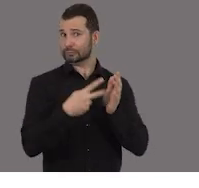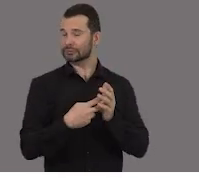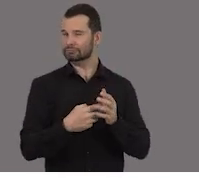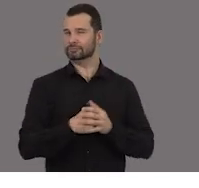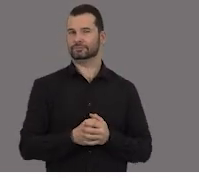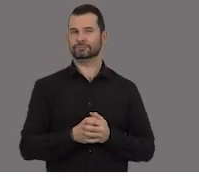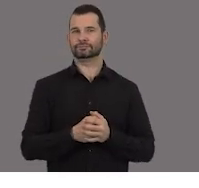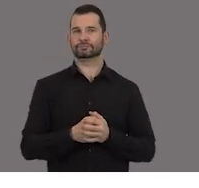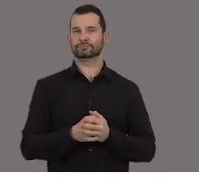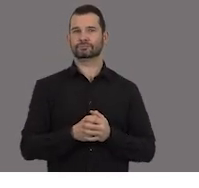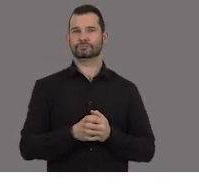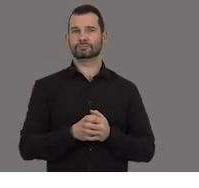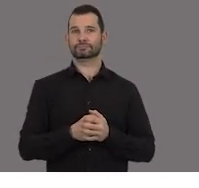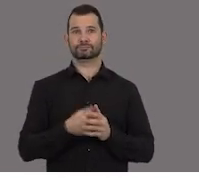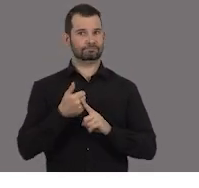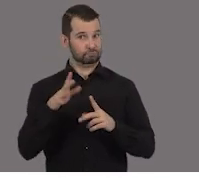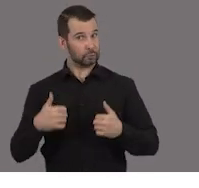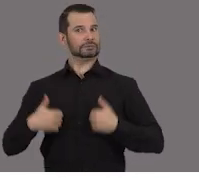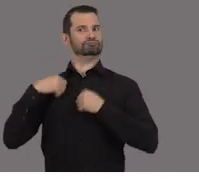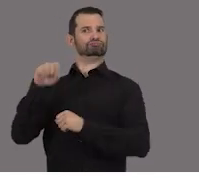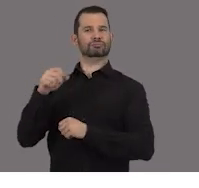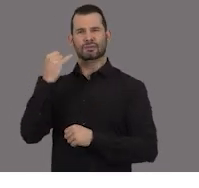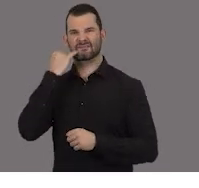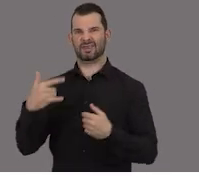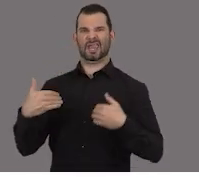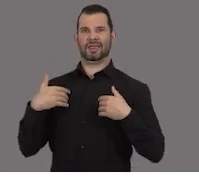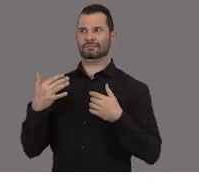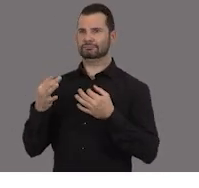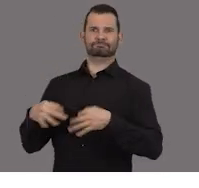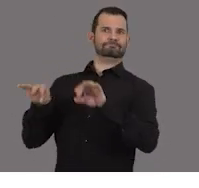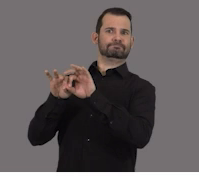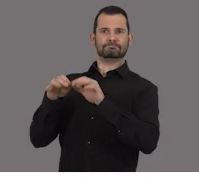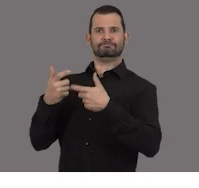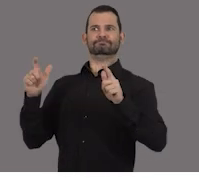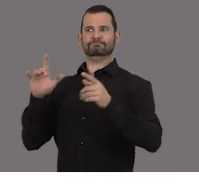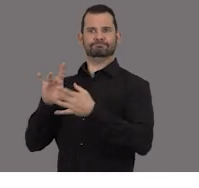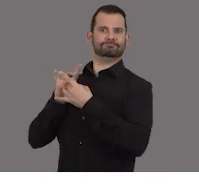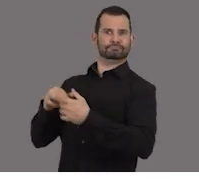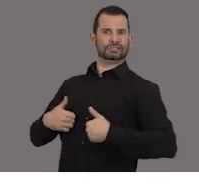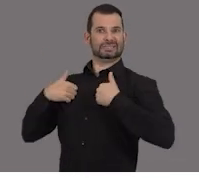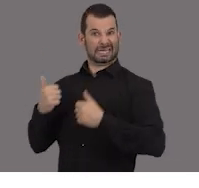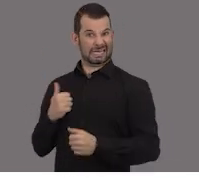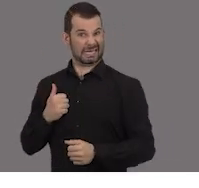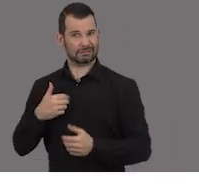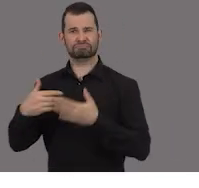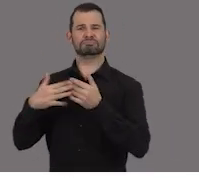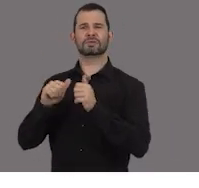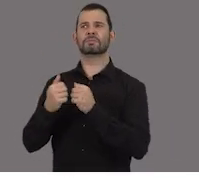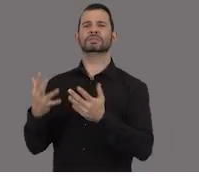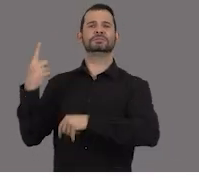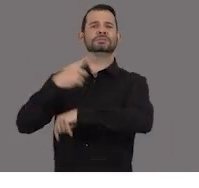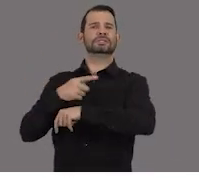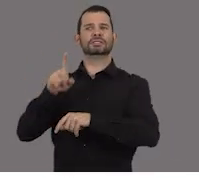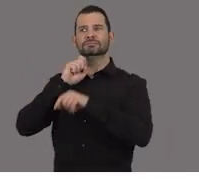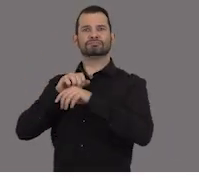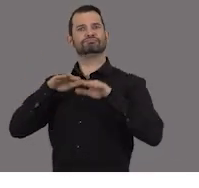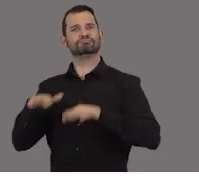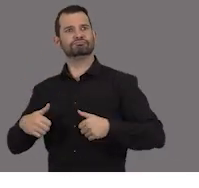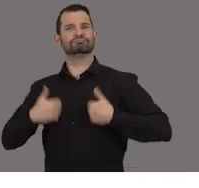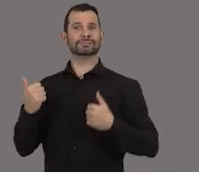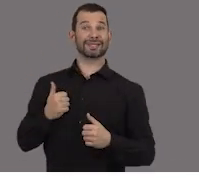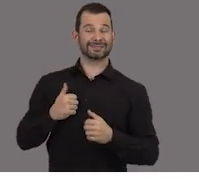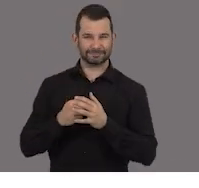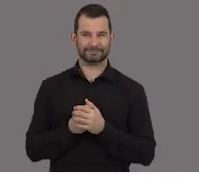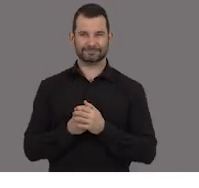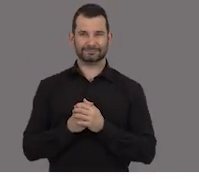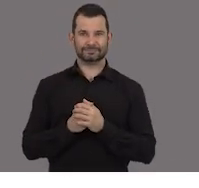income tax purposes. A resident if you have significant residential ties with Canada regardless of the number of